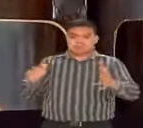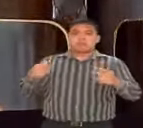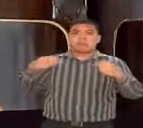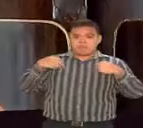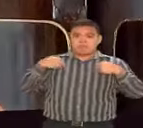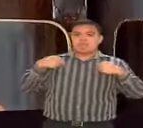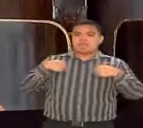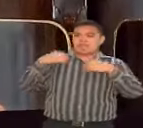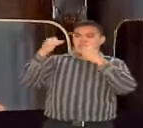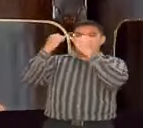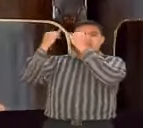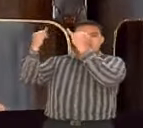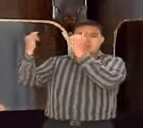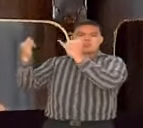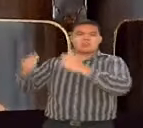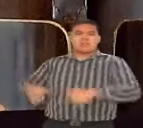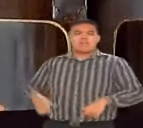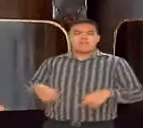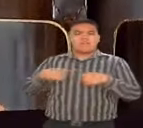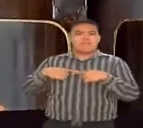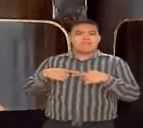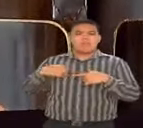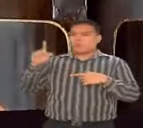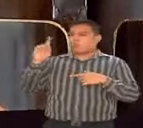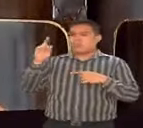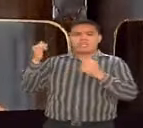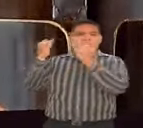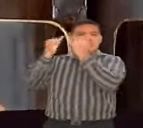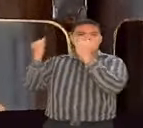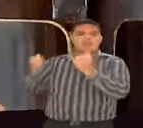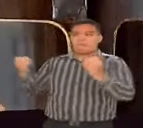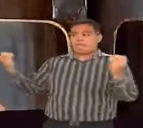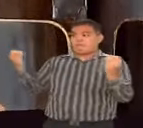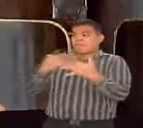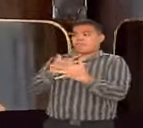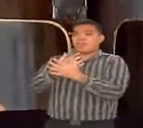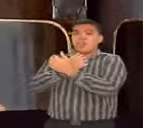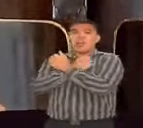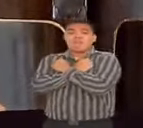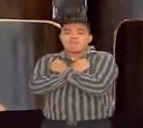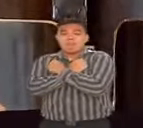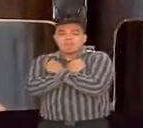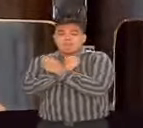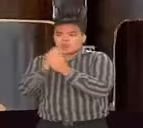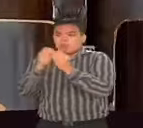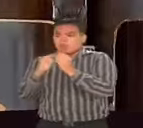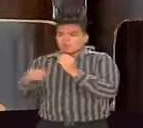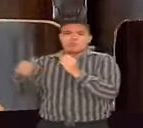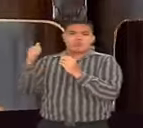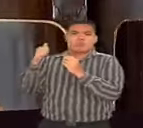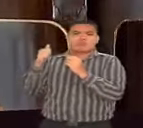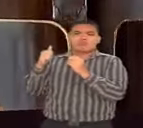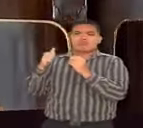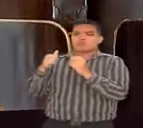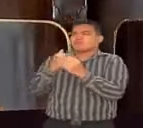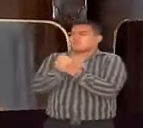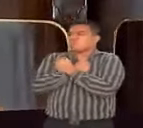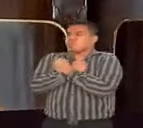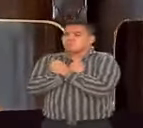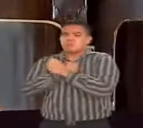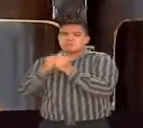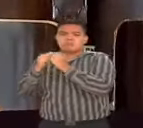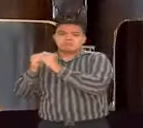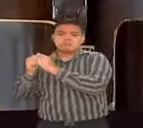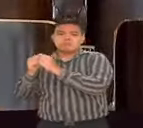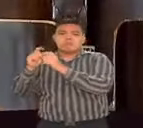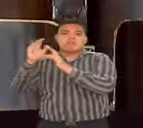still have idols in our life. An idol is anything we fear more, we love more, we adore more, we cherish